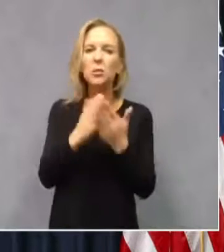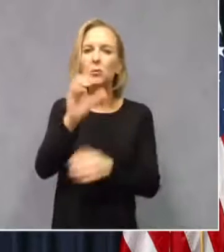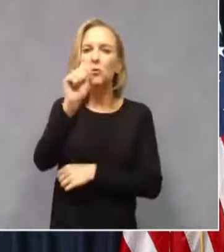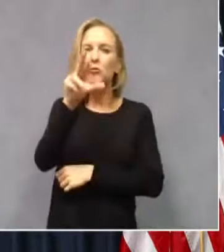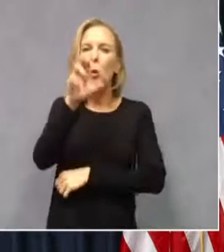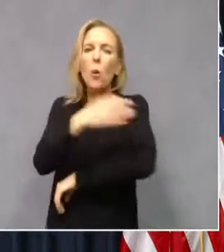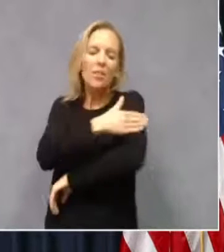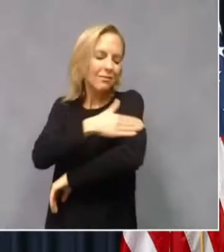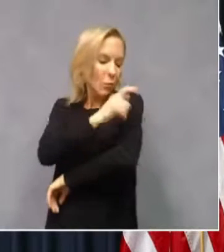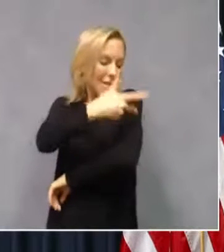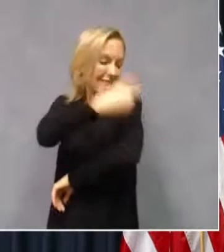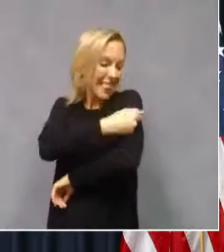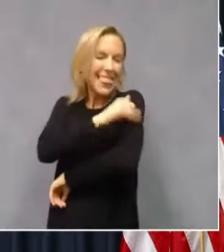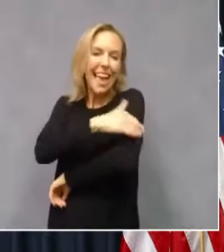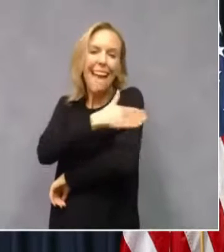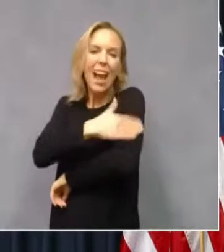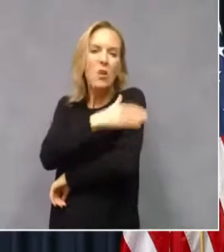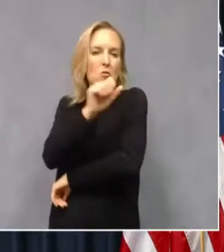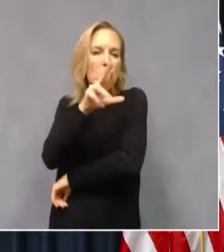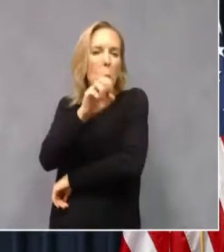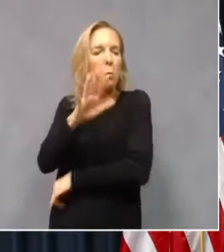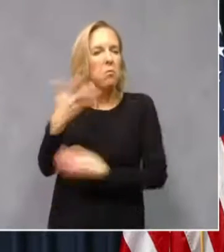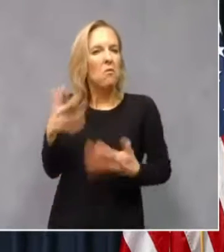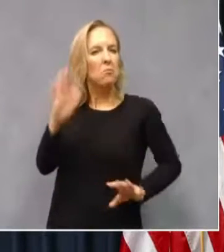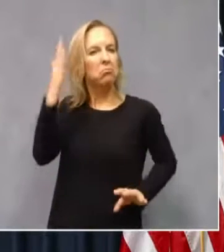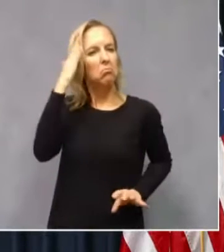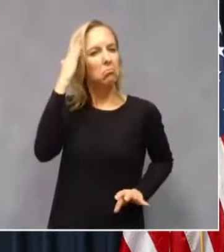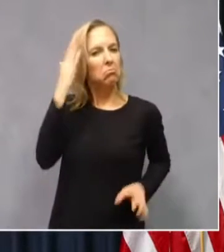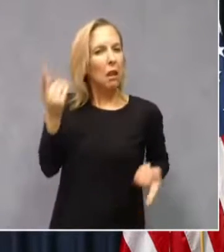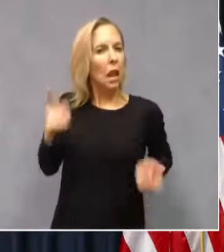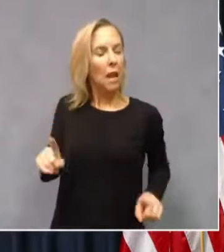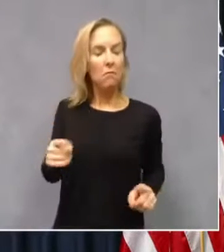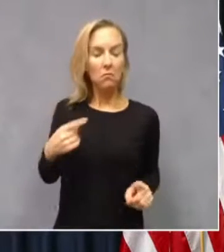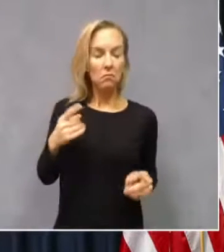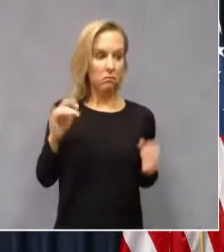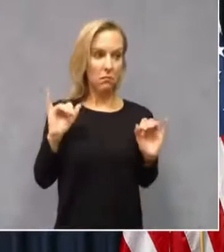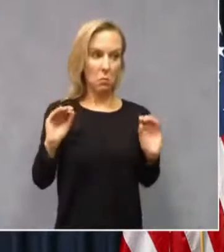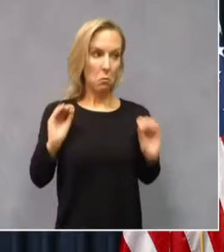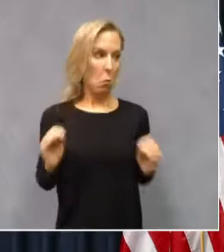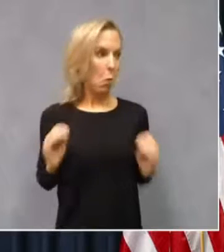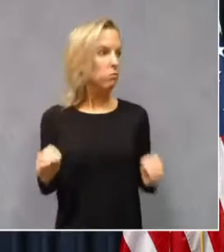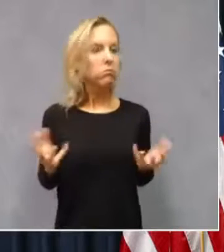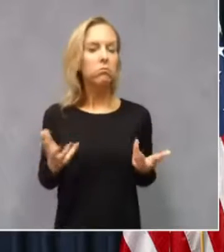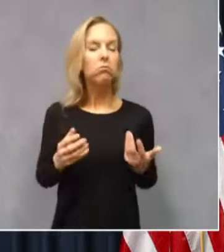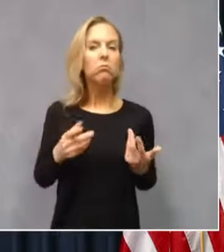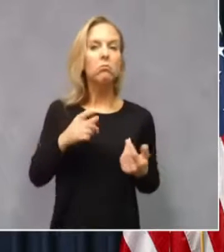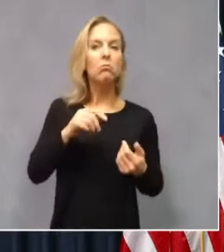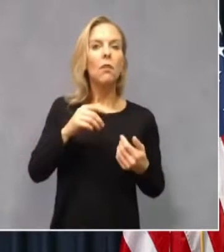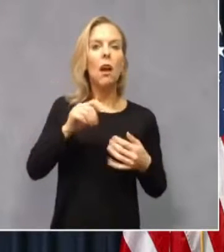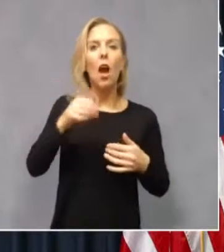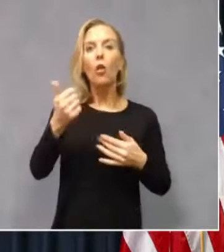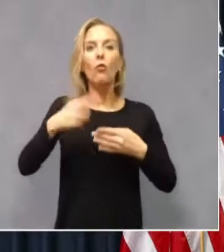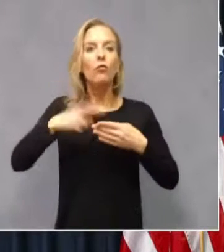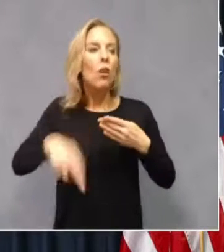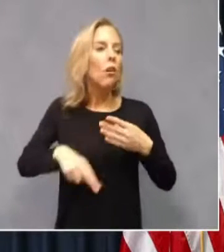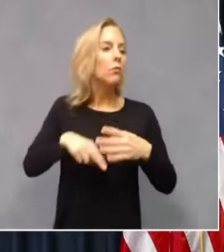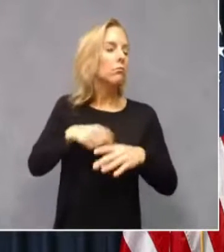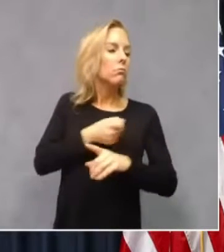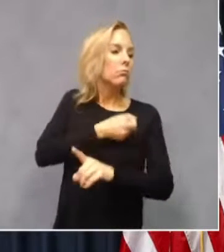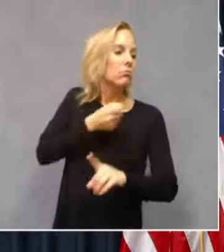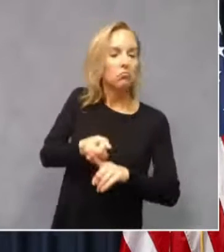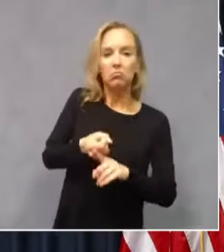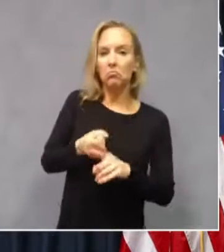but they understand that. We know of no adverse impacts at all. I think